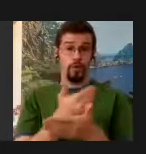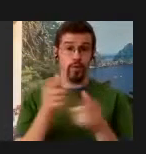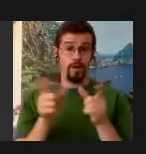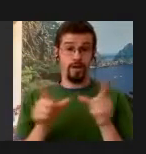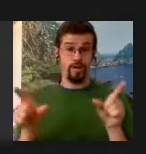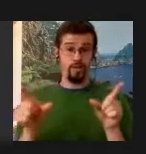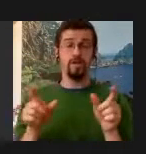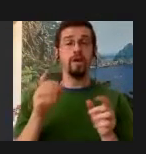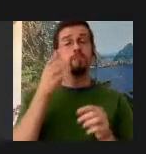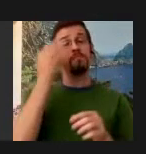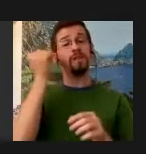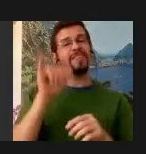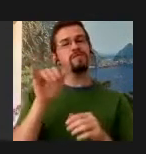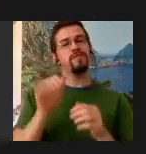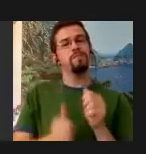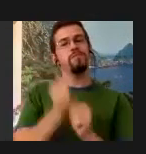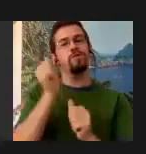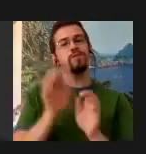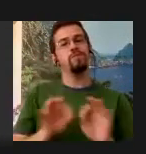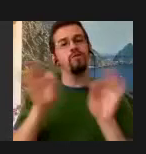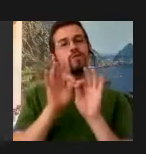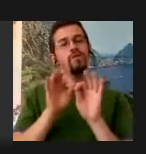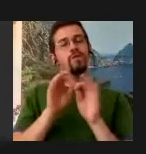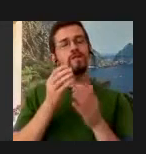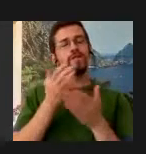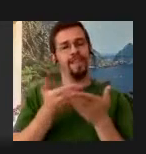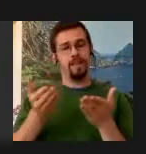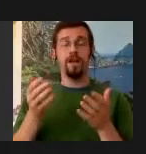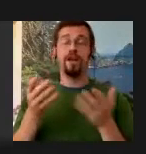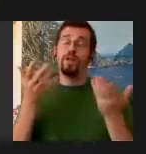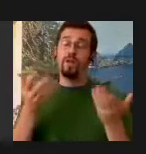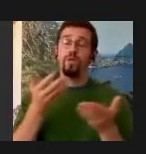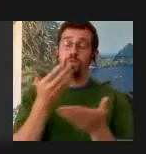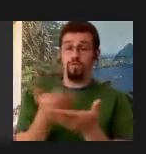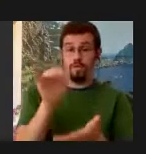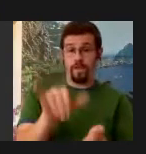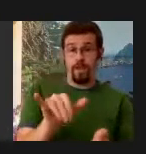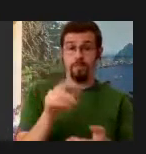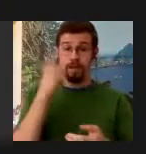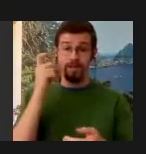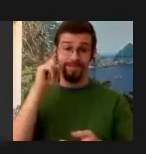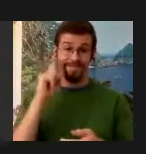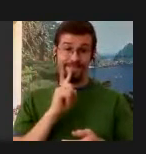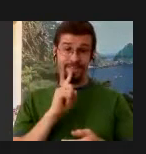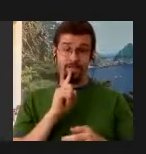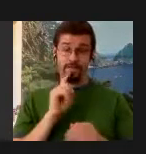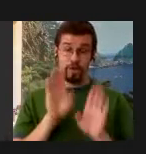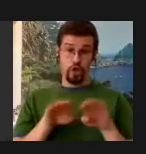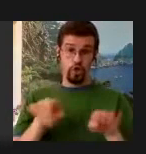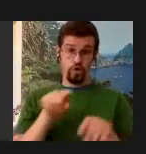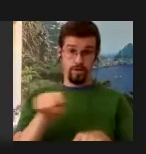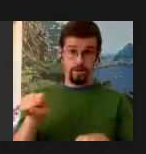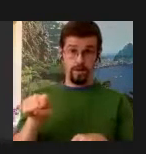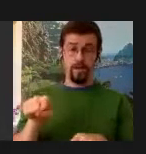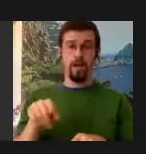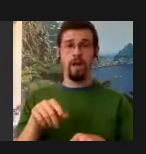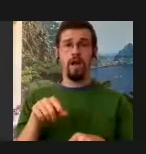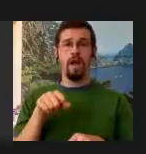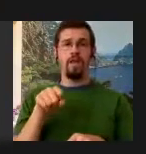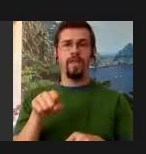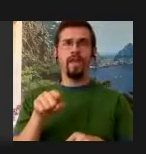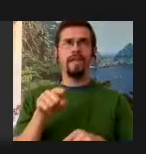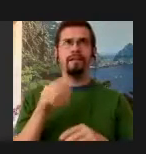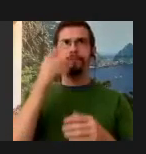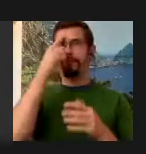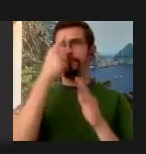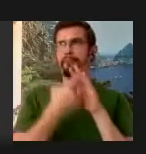the most important thing. And so to prove that, because deaf people, so deaf children, they forget the words. So